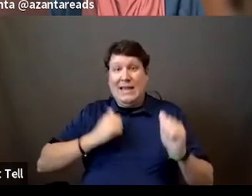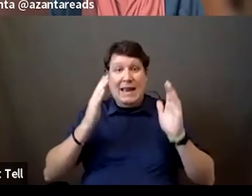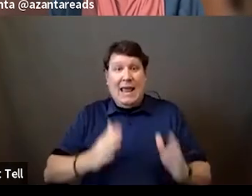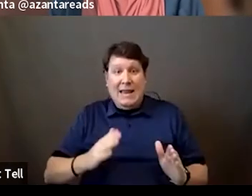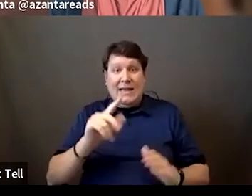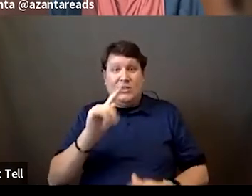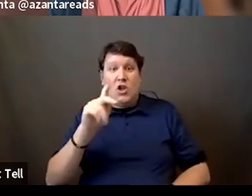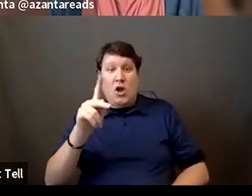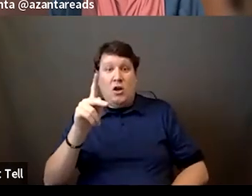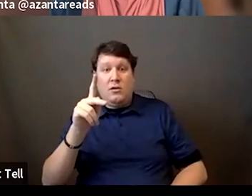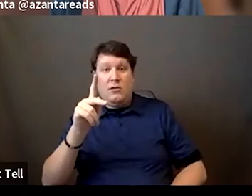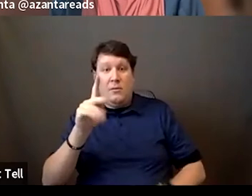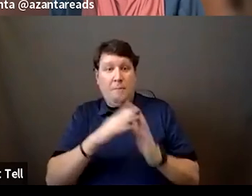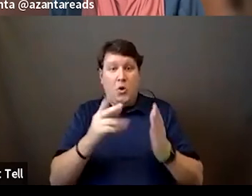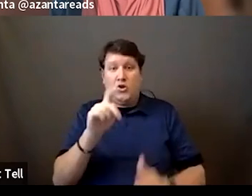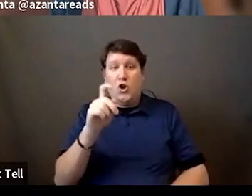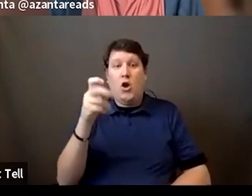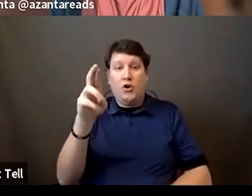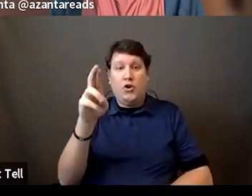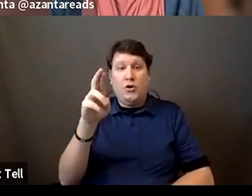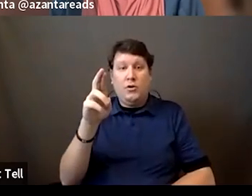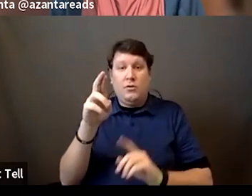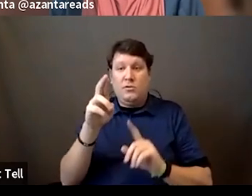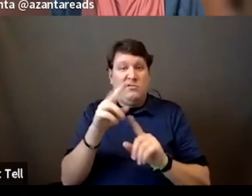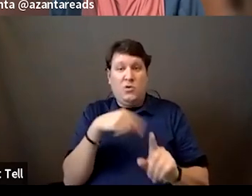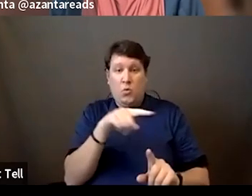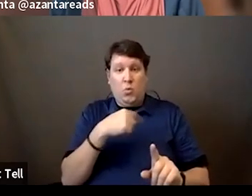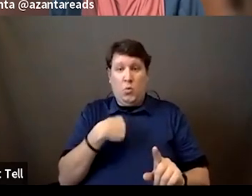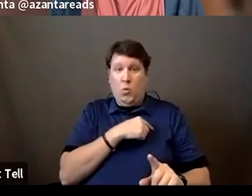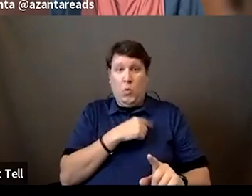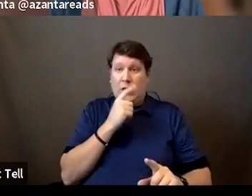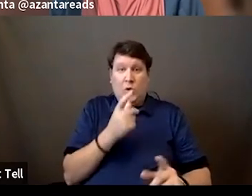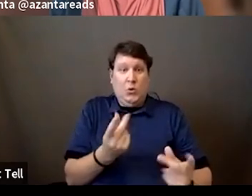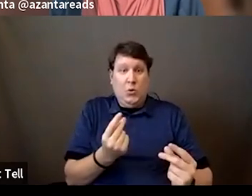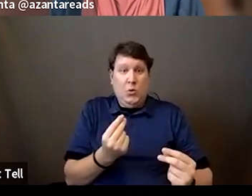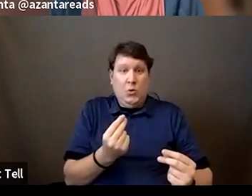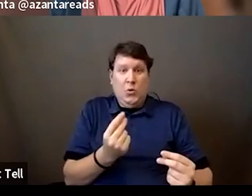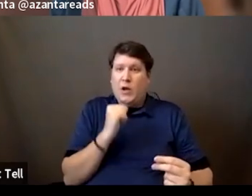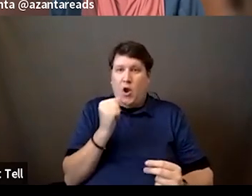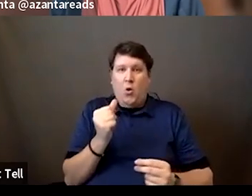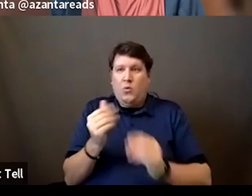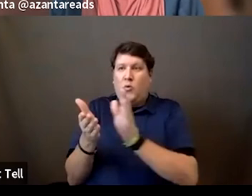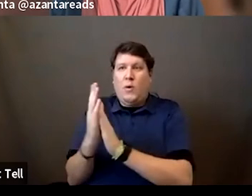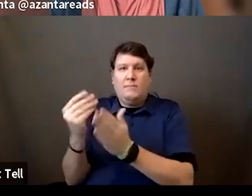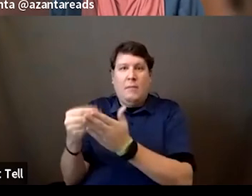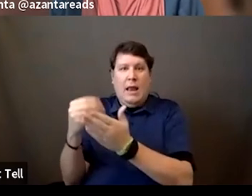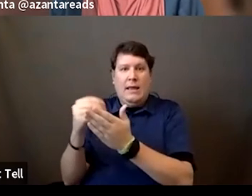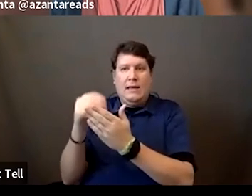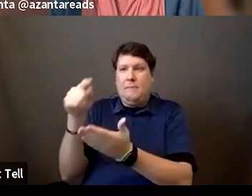it. But a lot of times, like that's when we're passionate about a book, we will just recommend it.